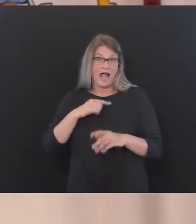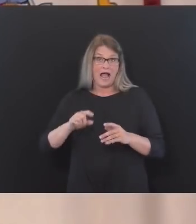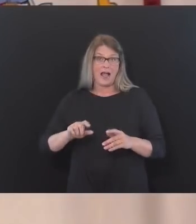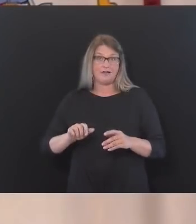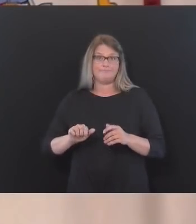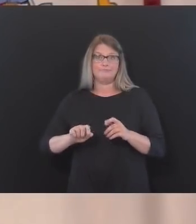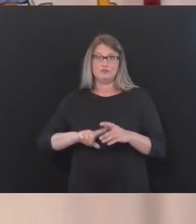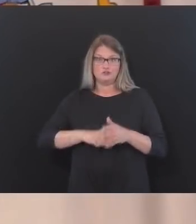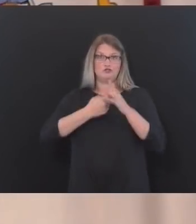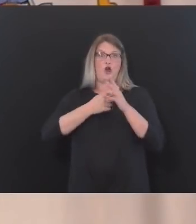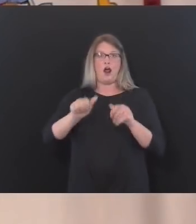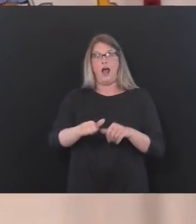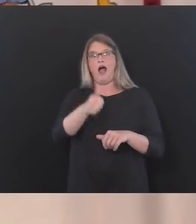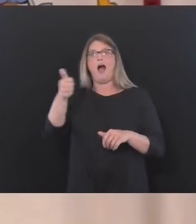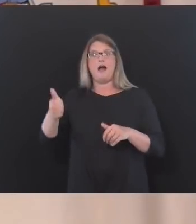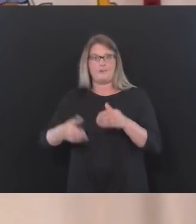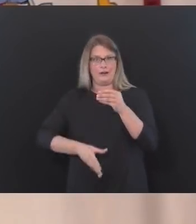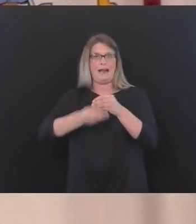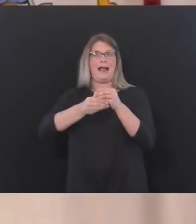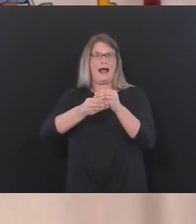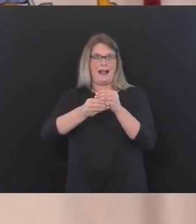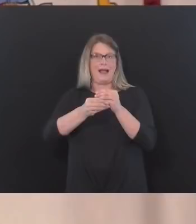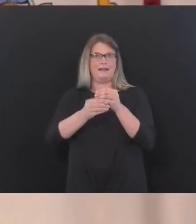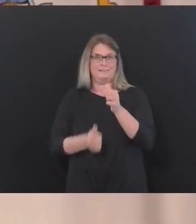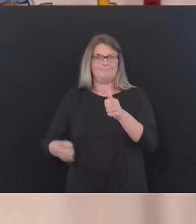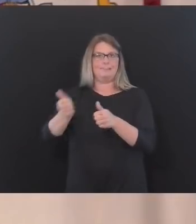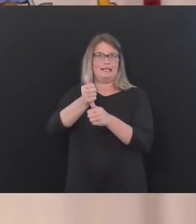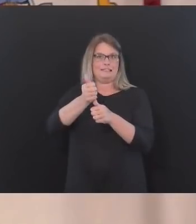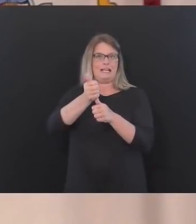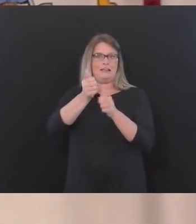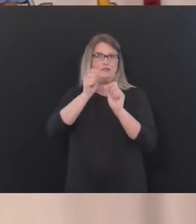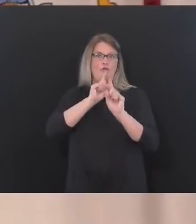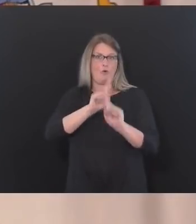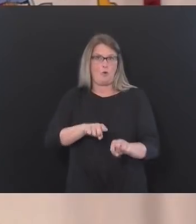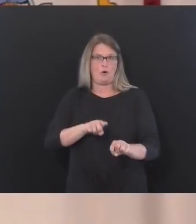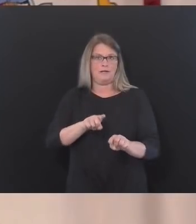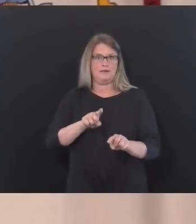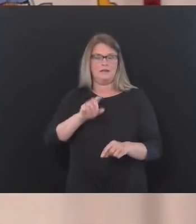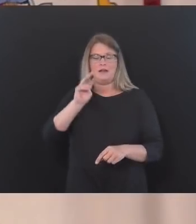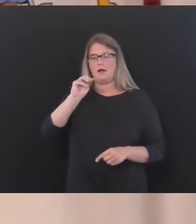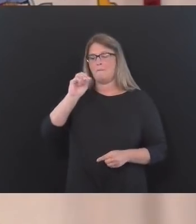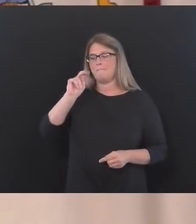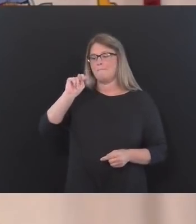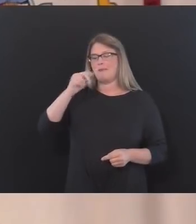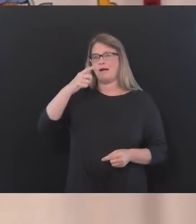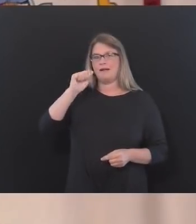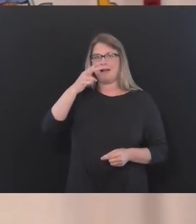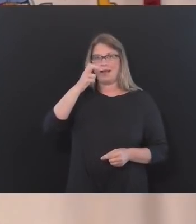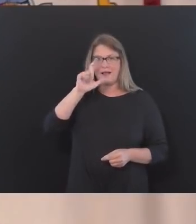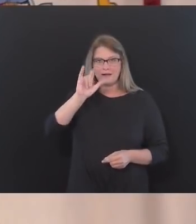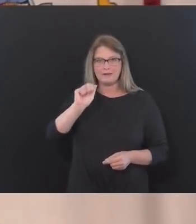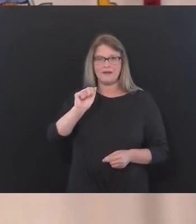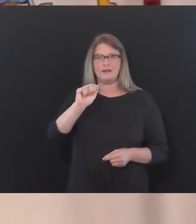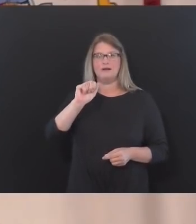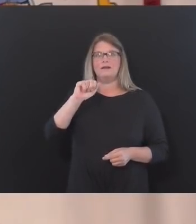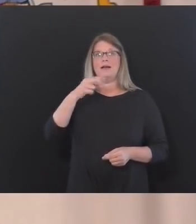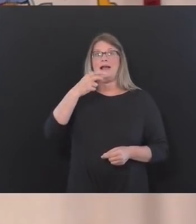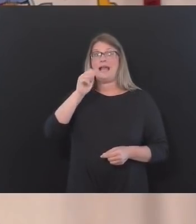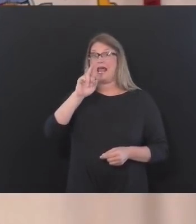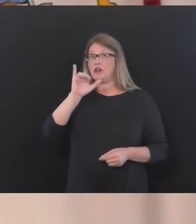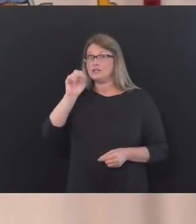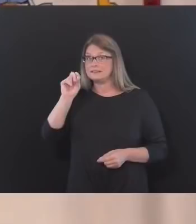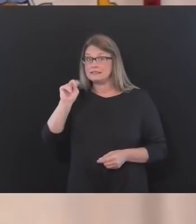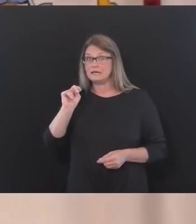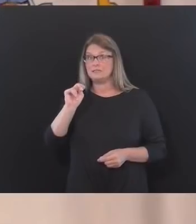another executive order that was basically bringing the counties of Monongahela, Harrison, and Kanawha County